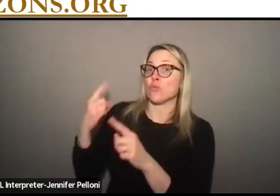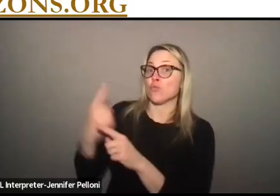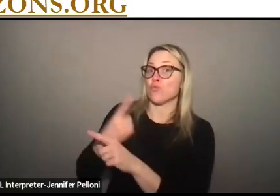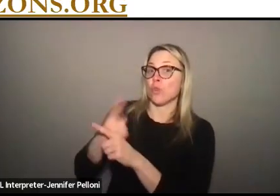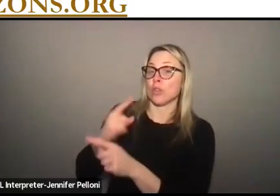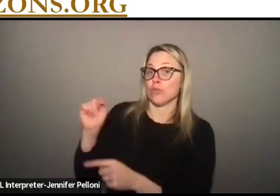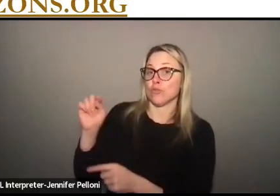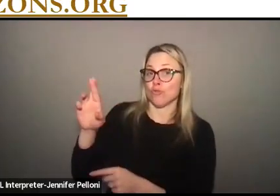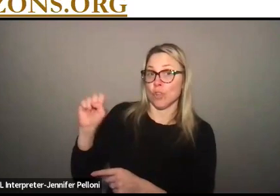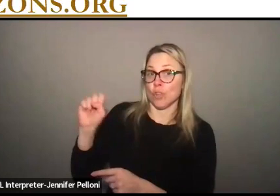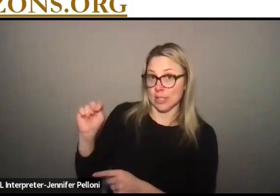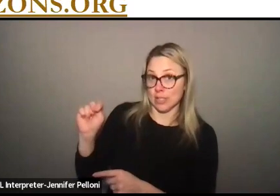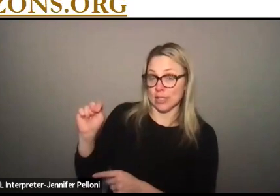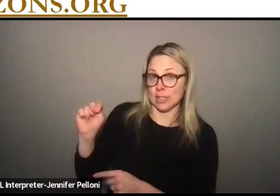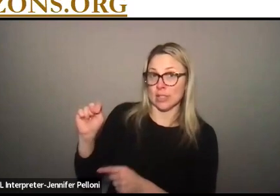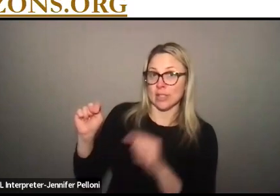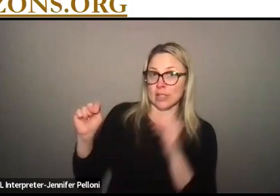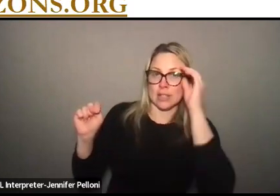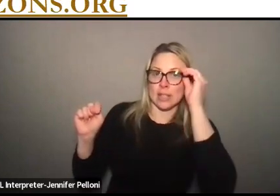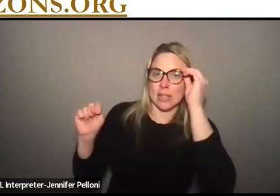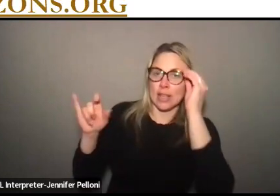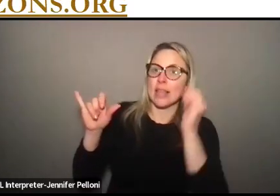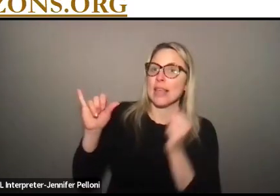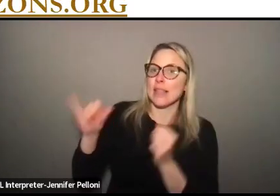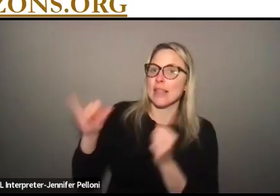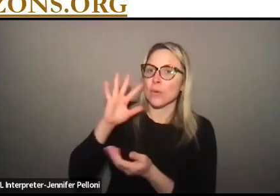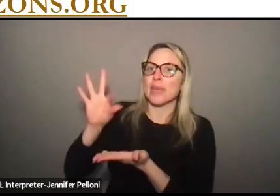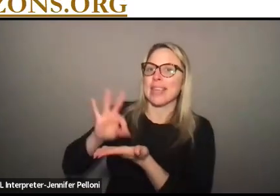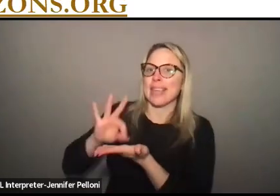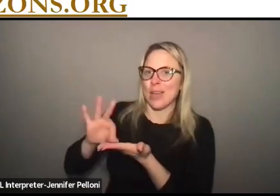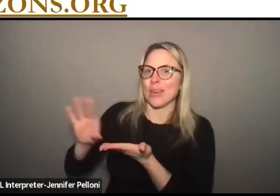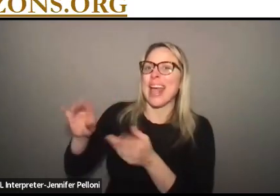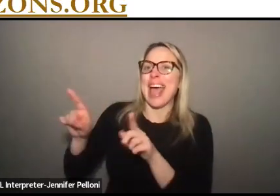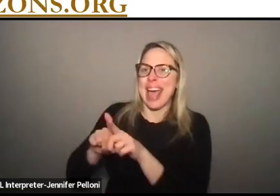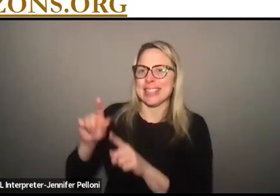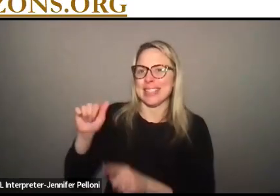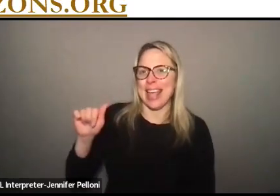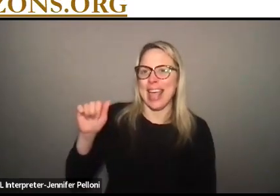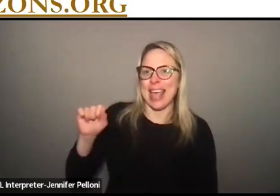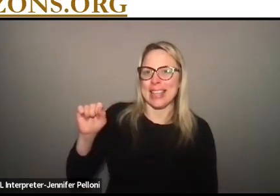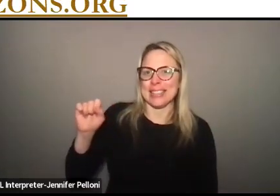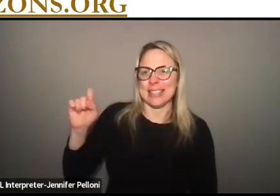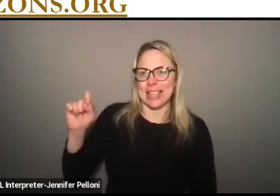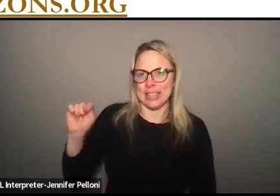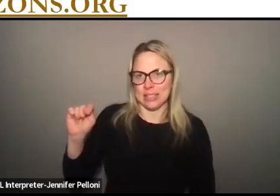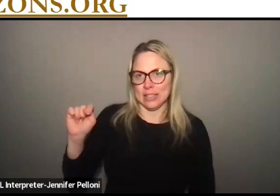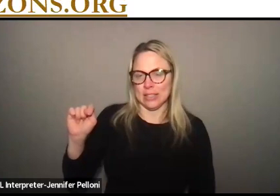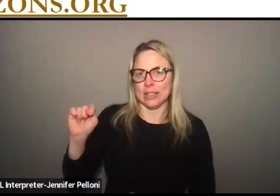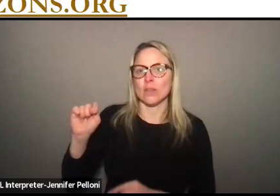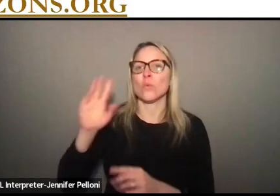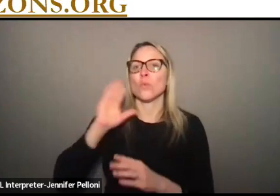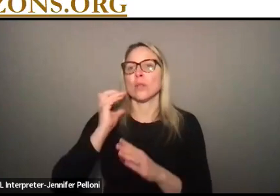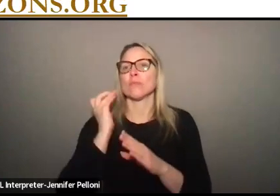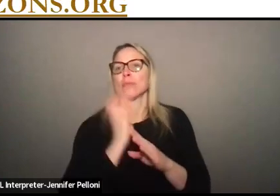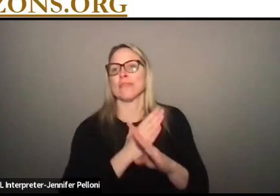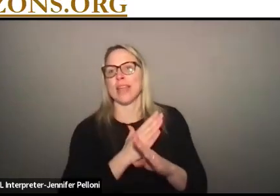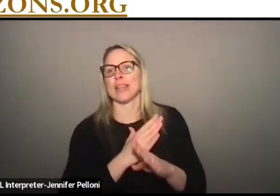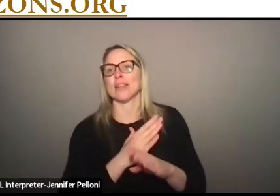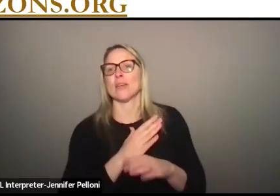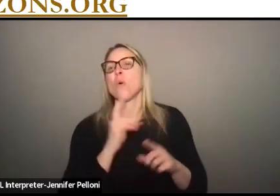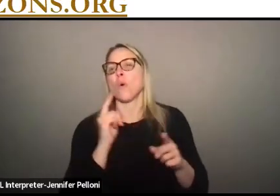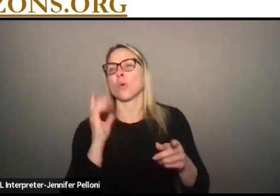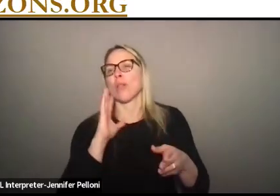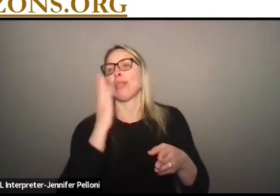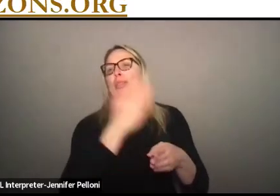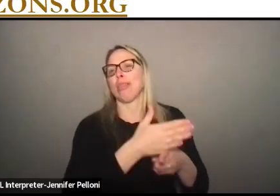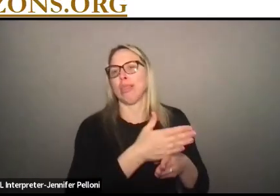trust, that will be counted as an asset, and it will prevent or